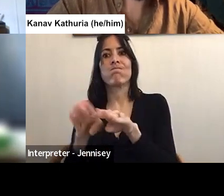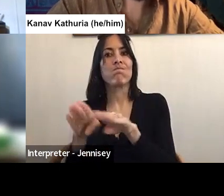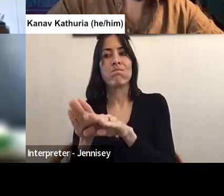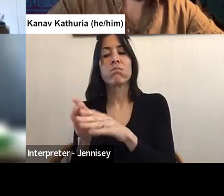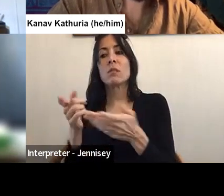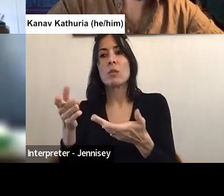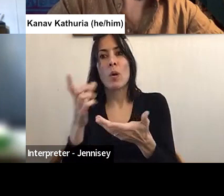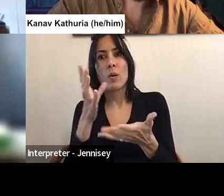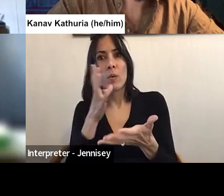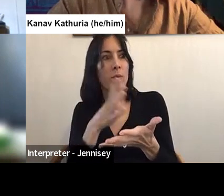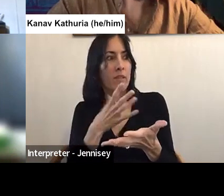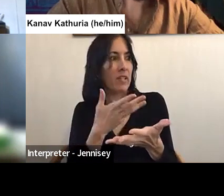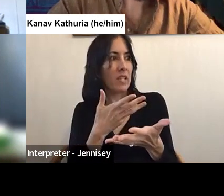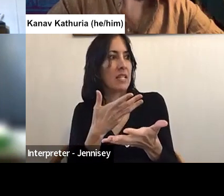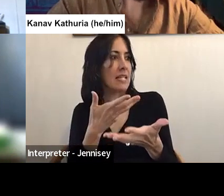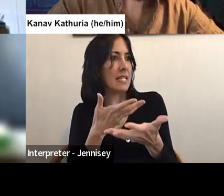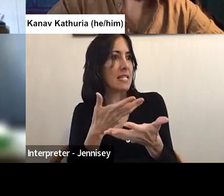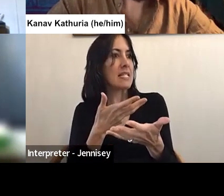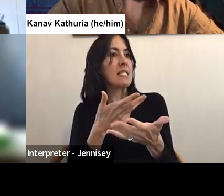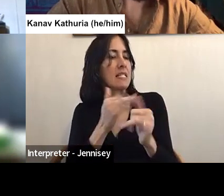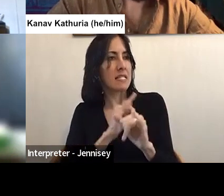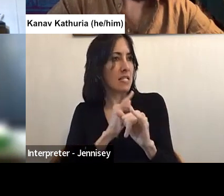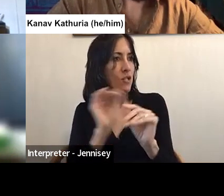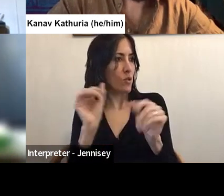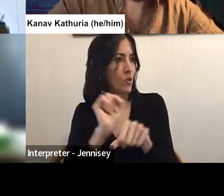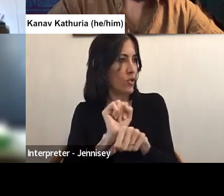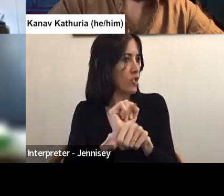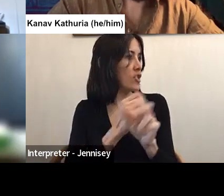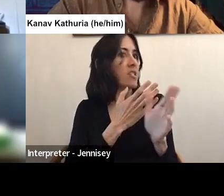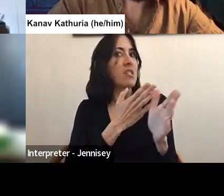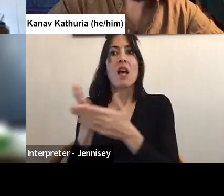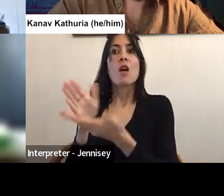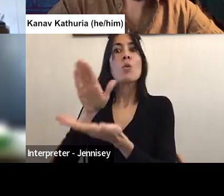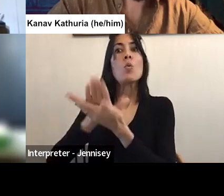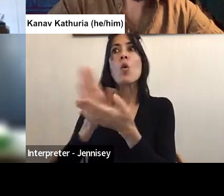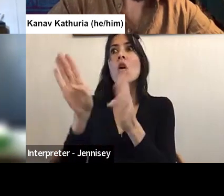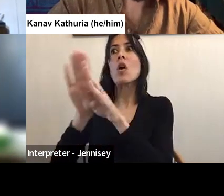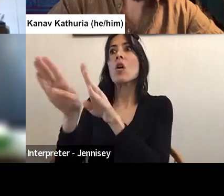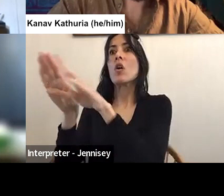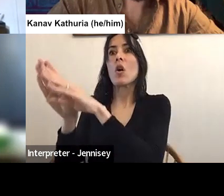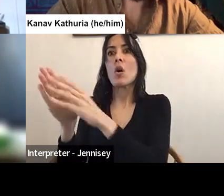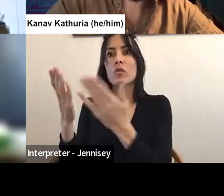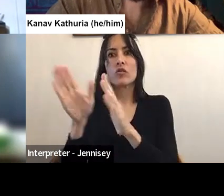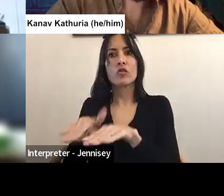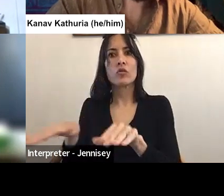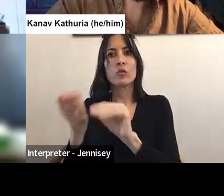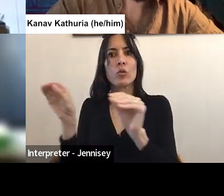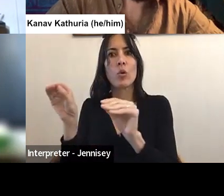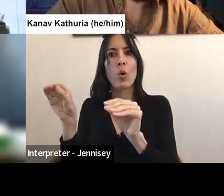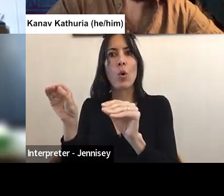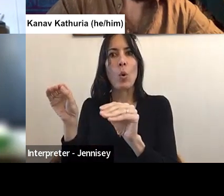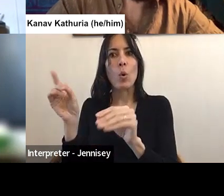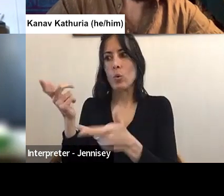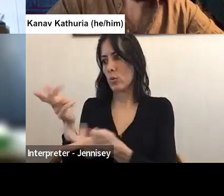on the stoop because the schools had sent them home. And then these systems made a demand on these